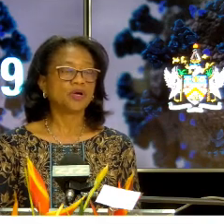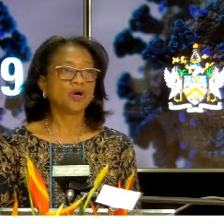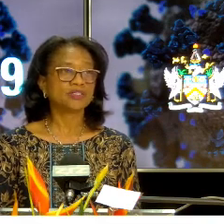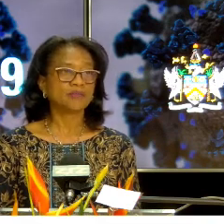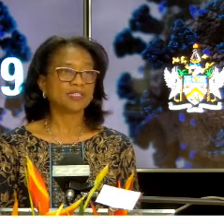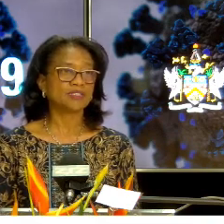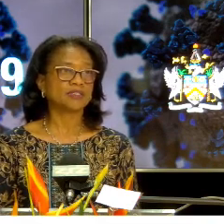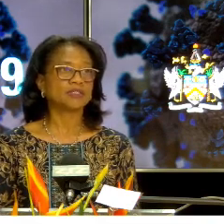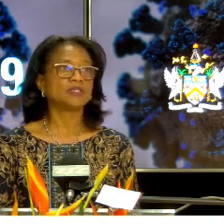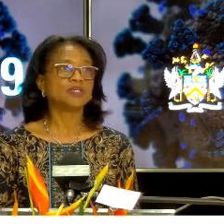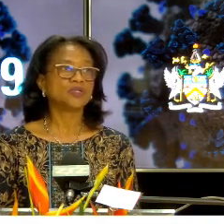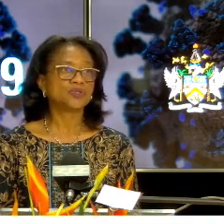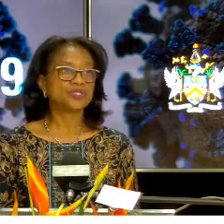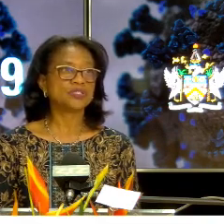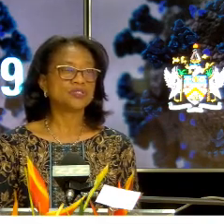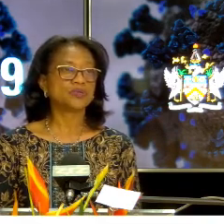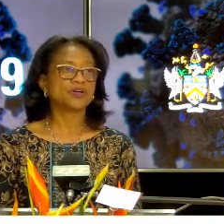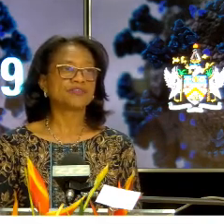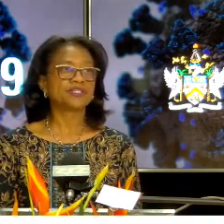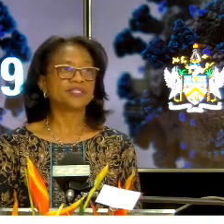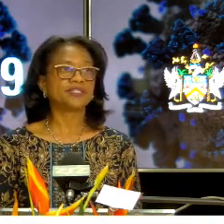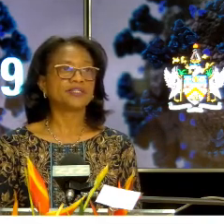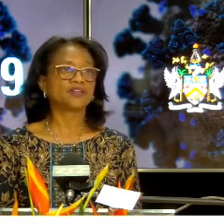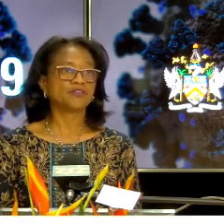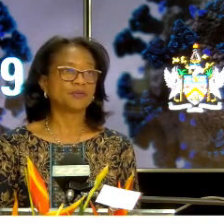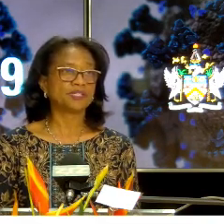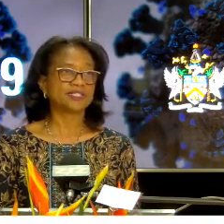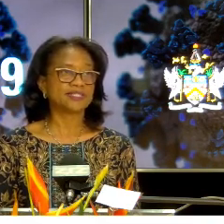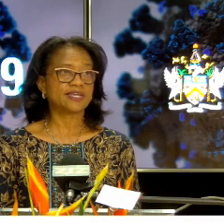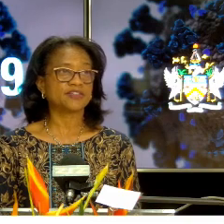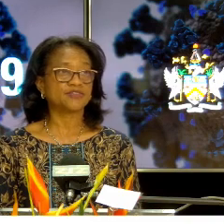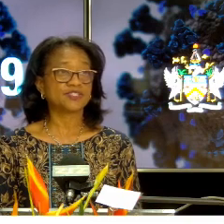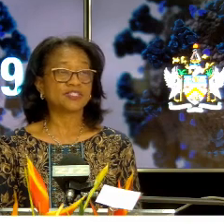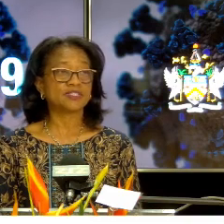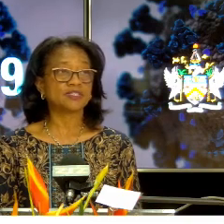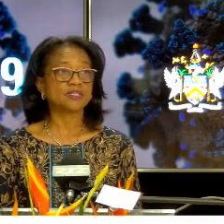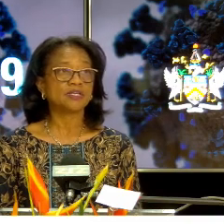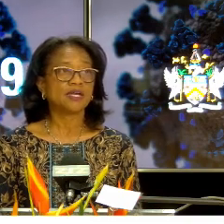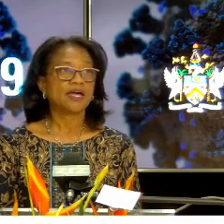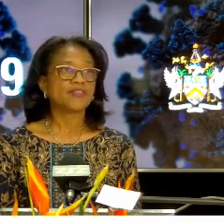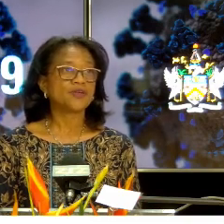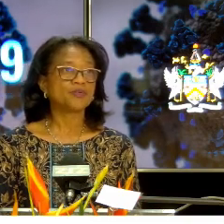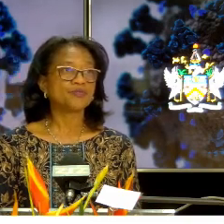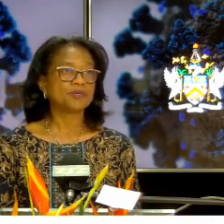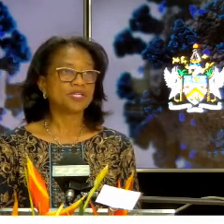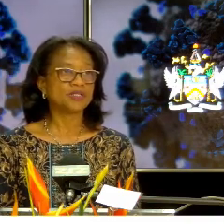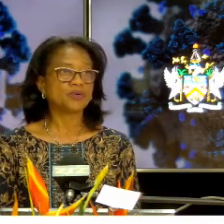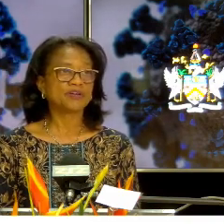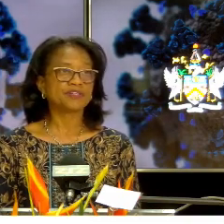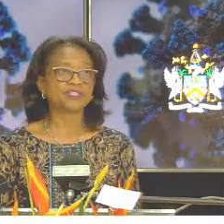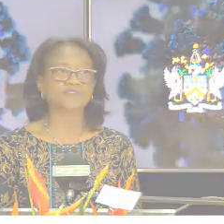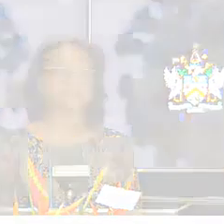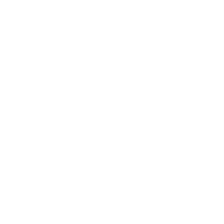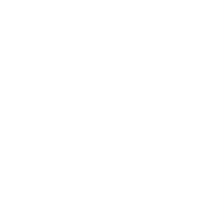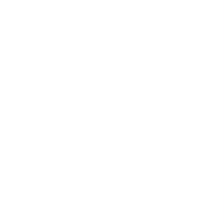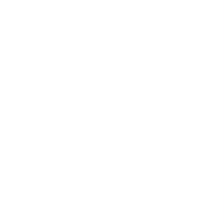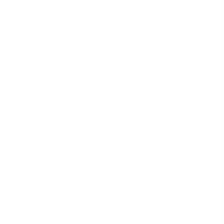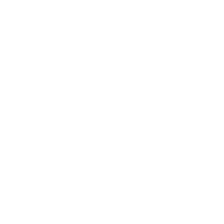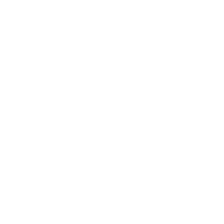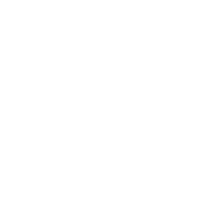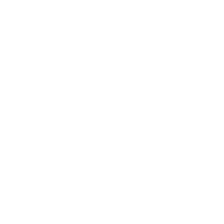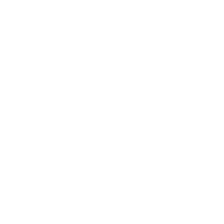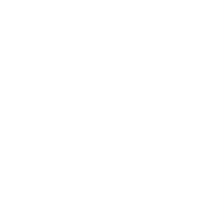individual automatically goes into quarantine in a government-assigned facility, and they would remain in quarantine for at